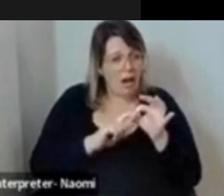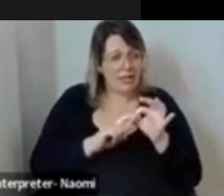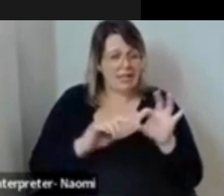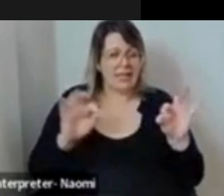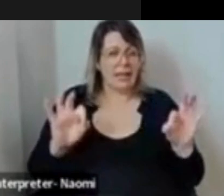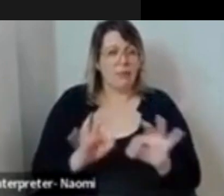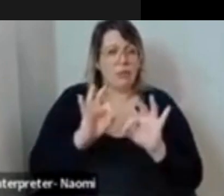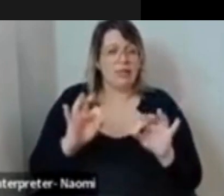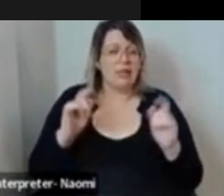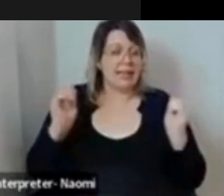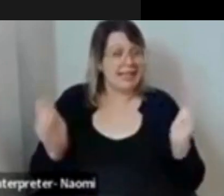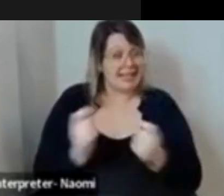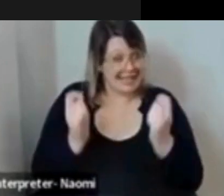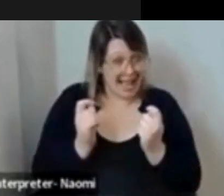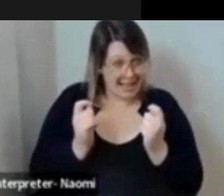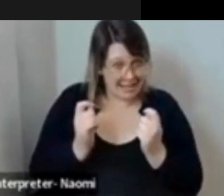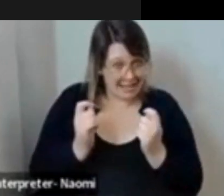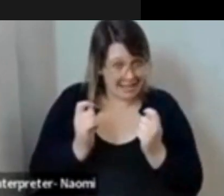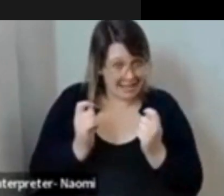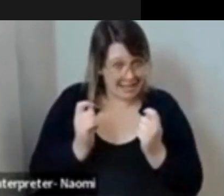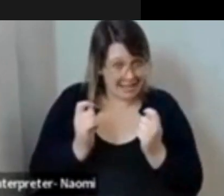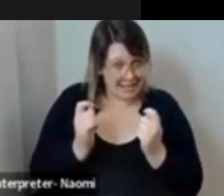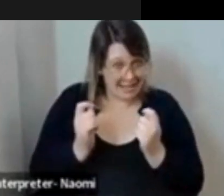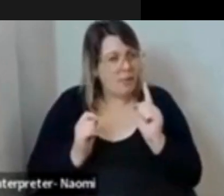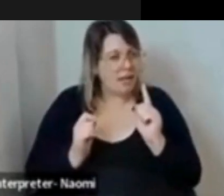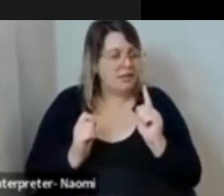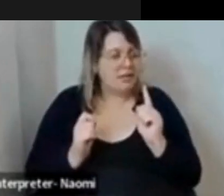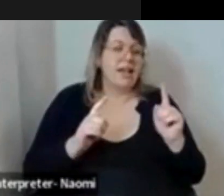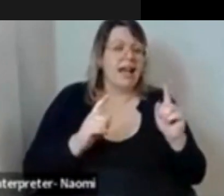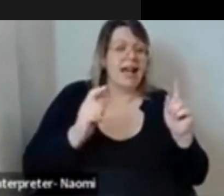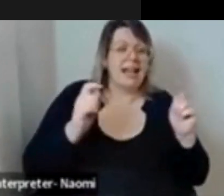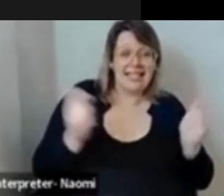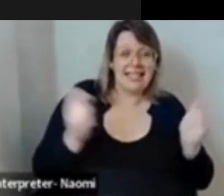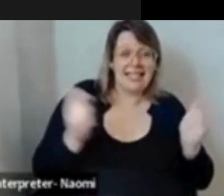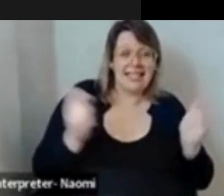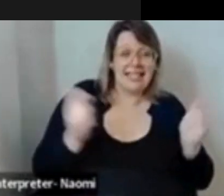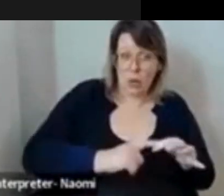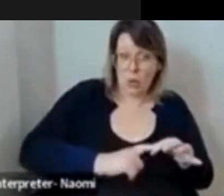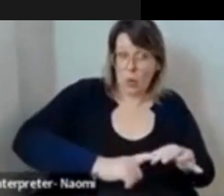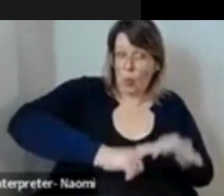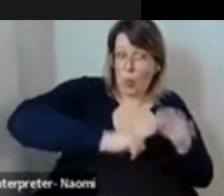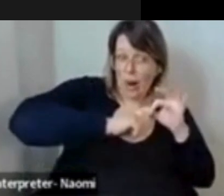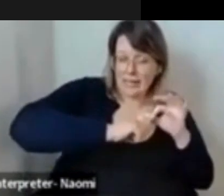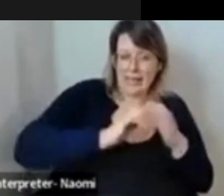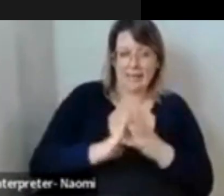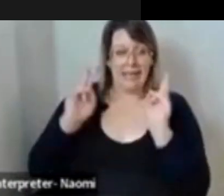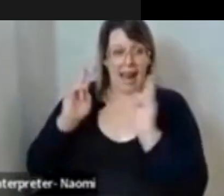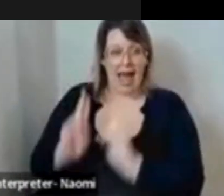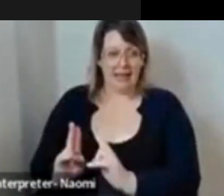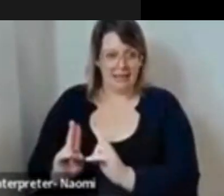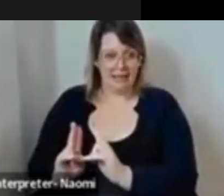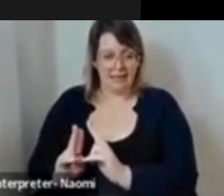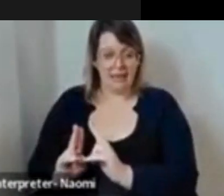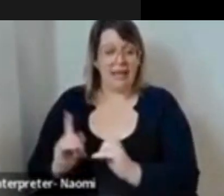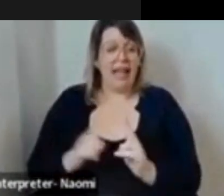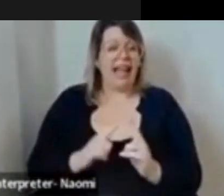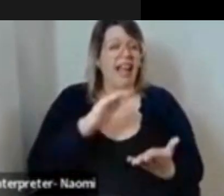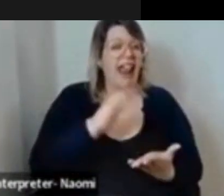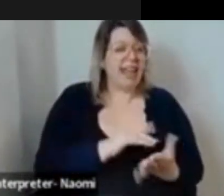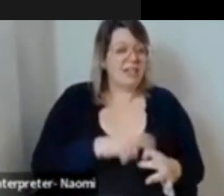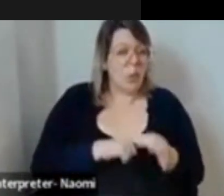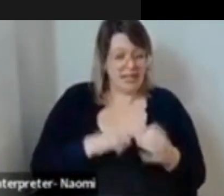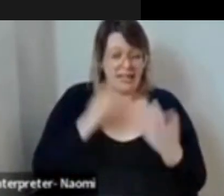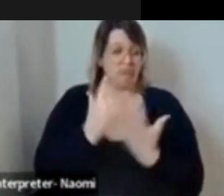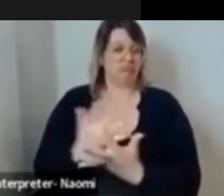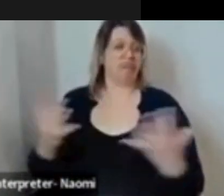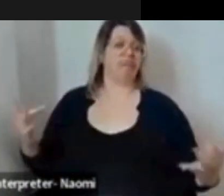at a cost and at the expense of more catch-all targets, such as percentage of school engagement. But I'm interested in the